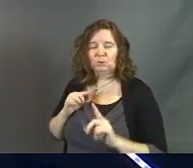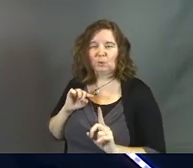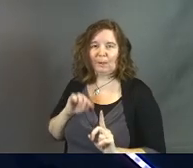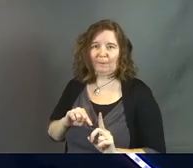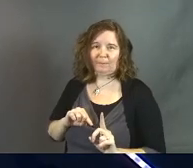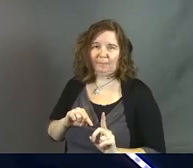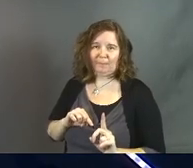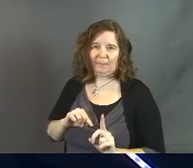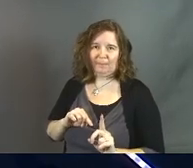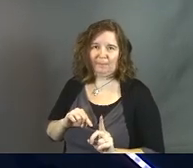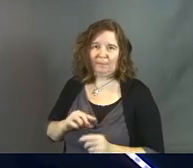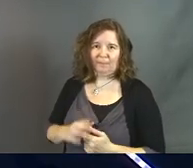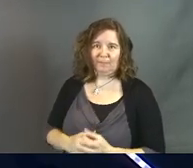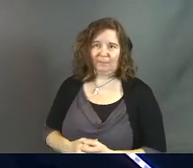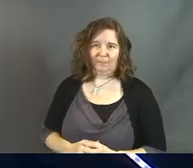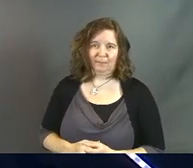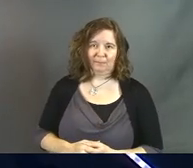him.